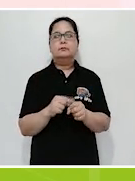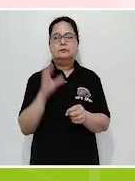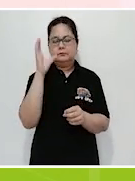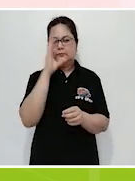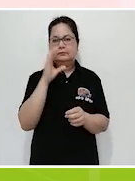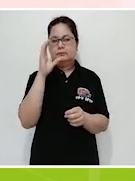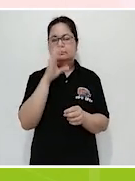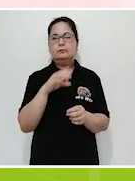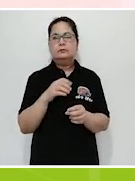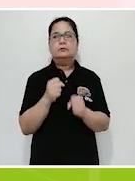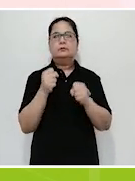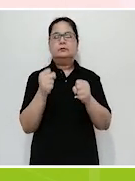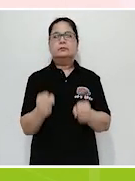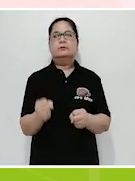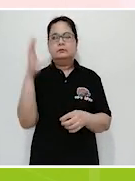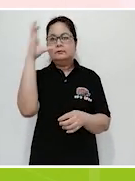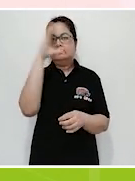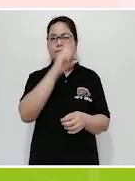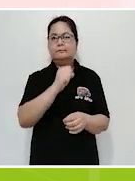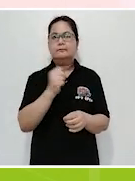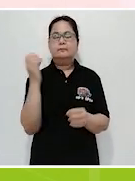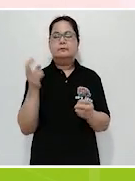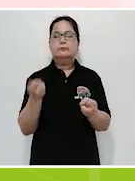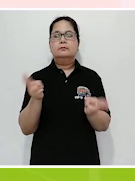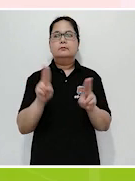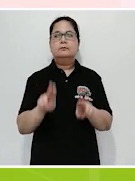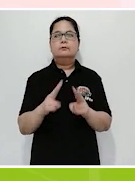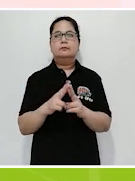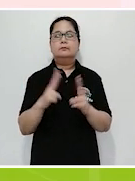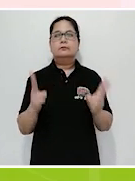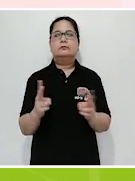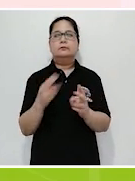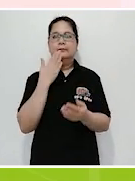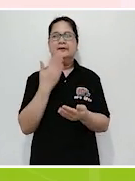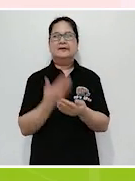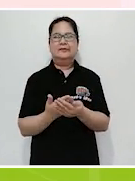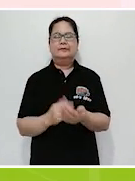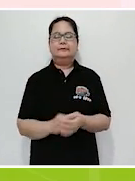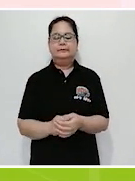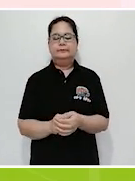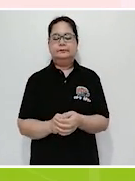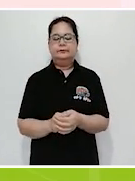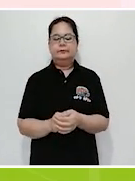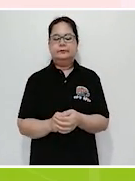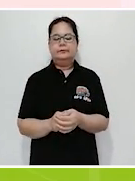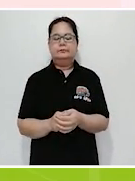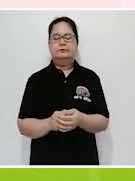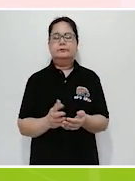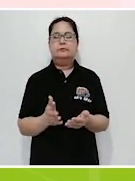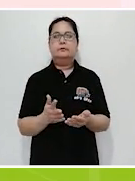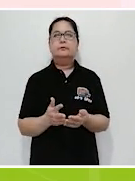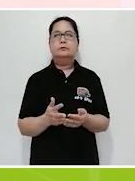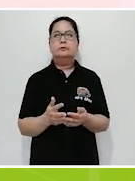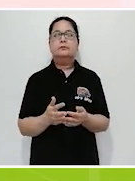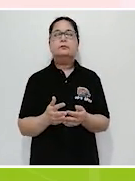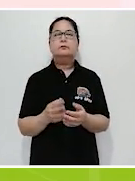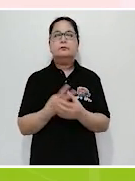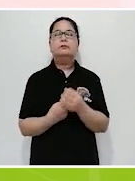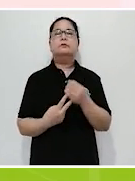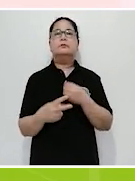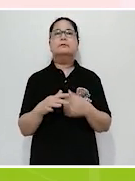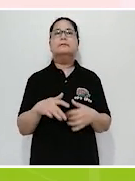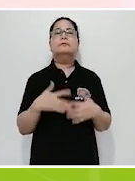I found your potential in predicting outcomes to be very good. It seems we will